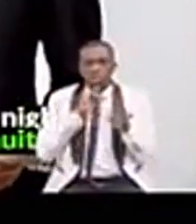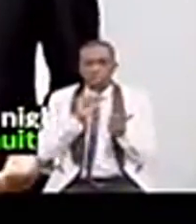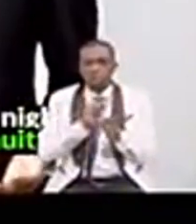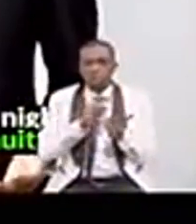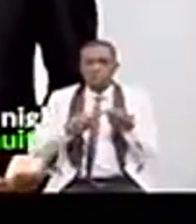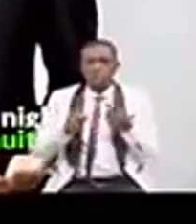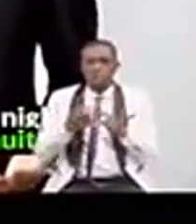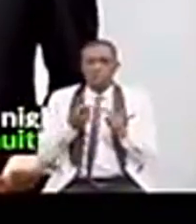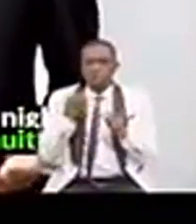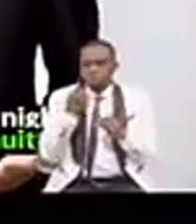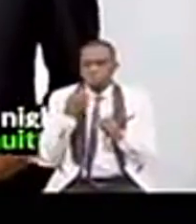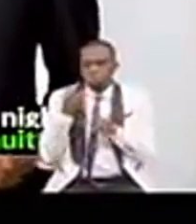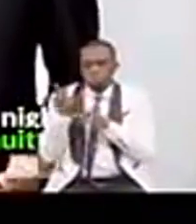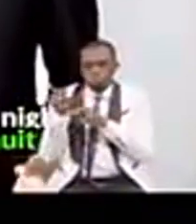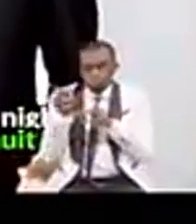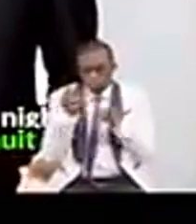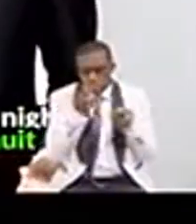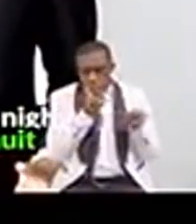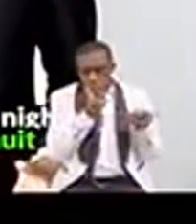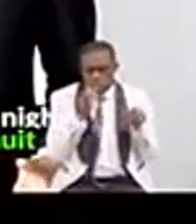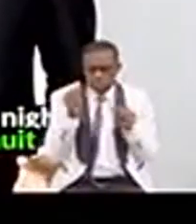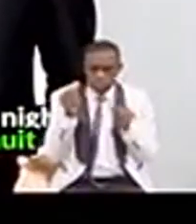who watches day and